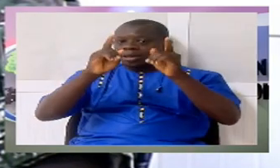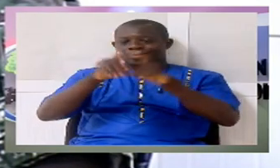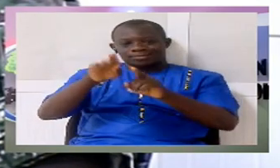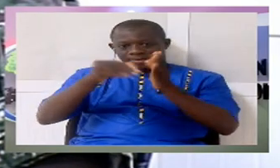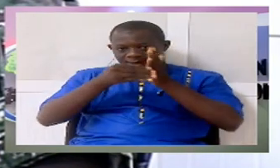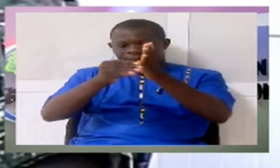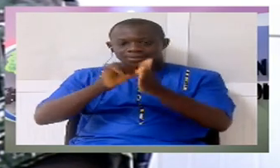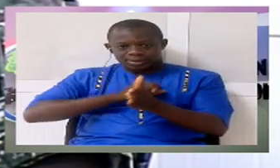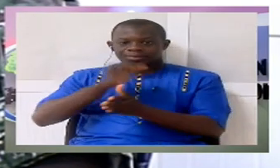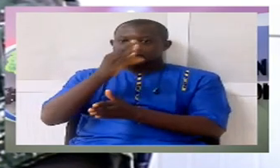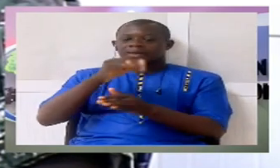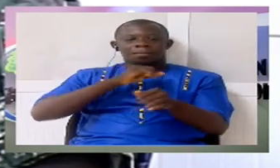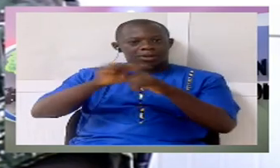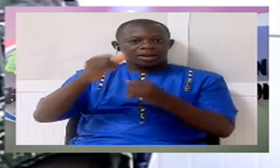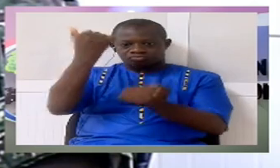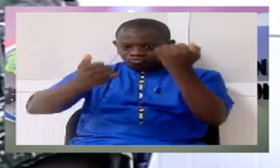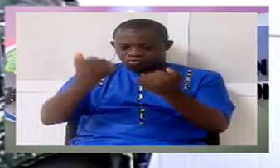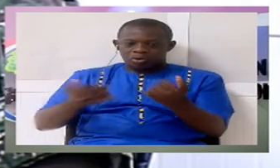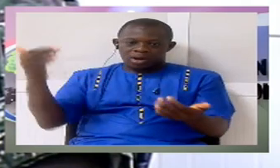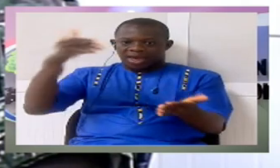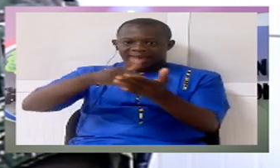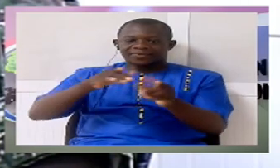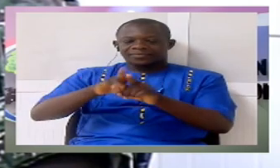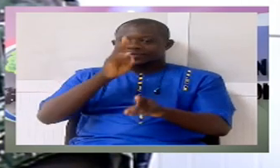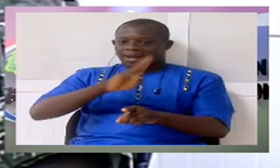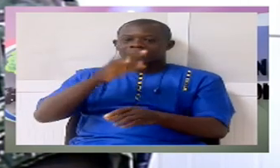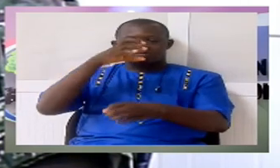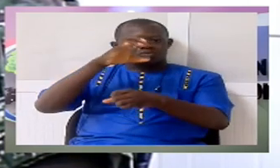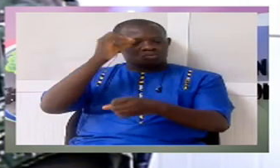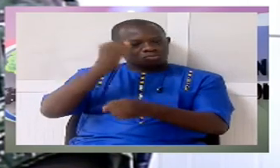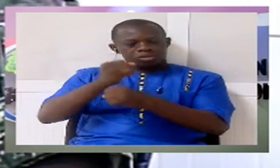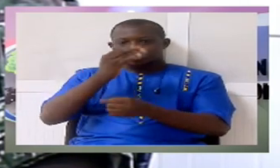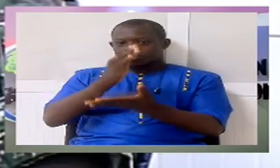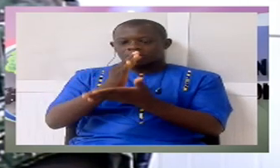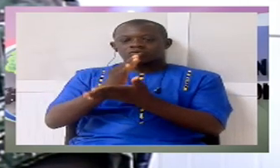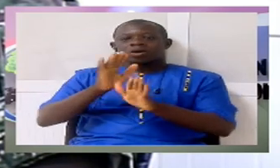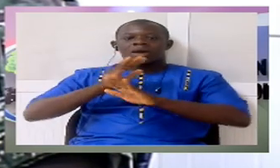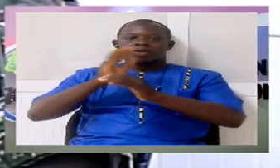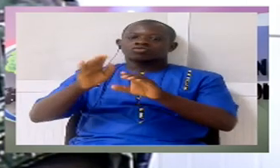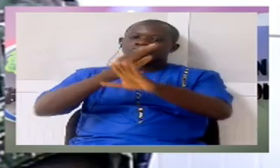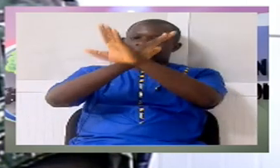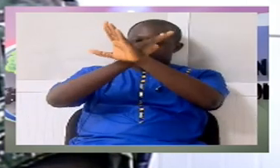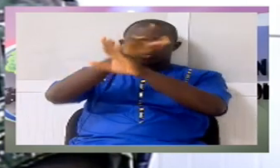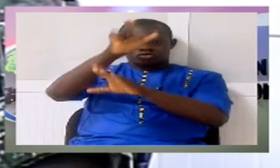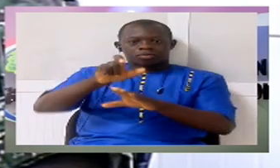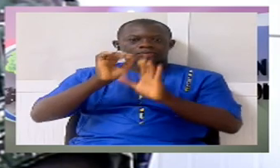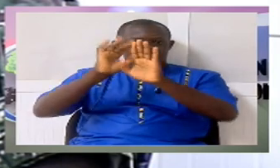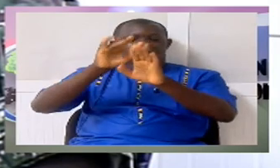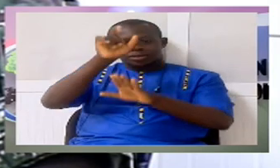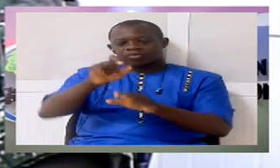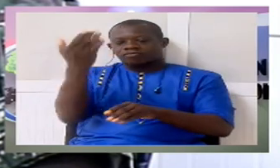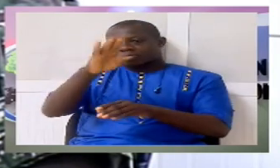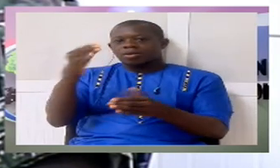The convoy commander said a vehicle is approaching, try and block it. And it was therefore